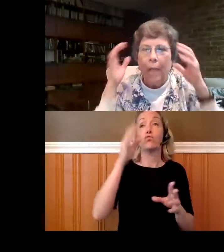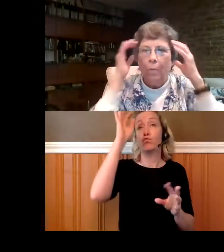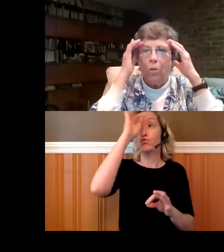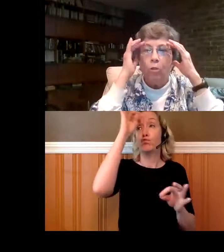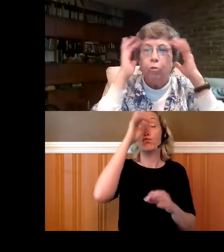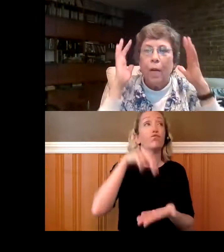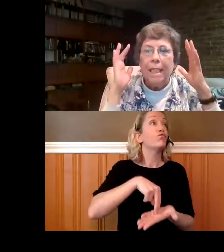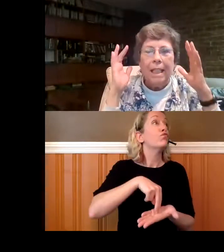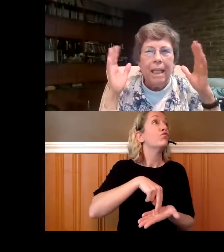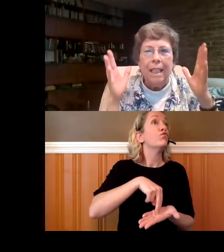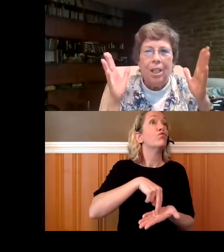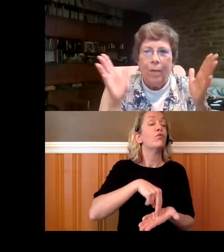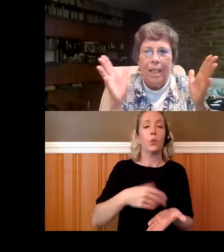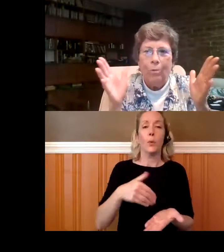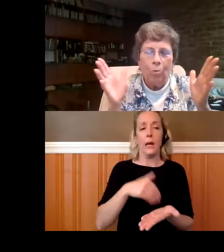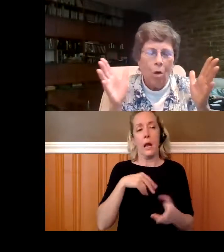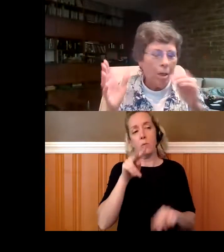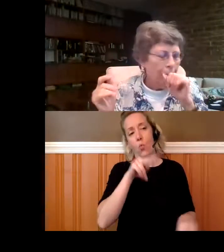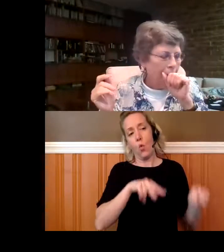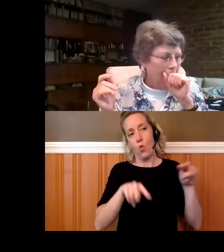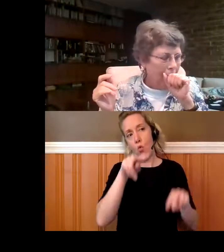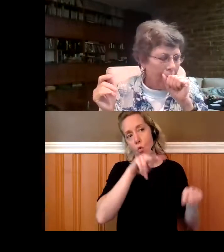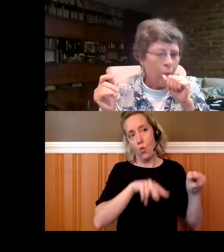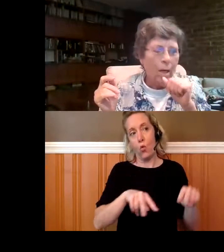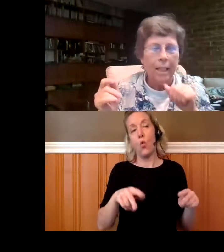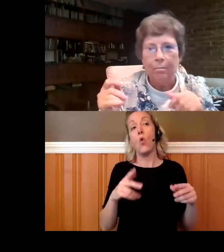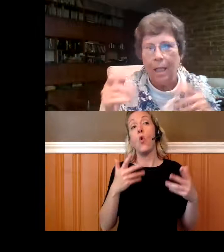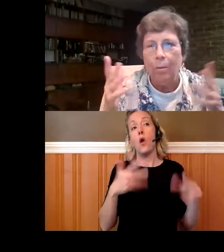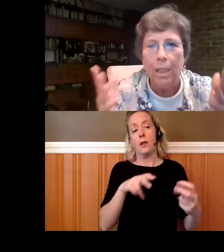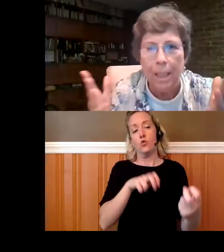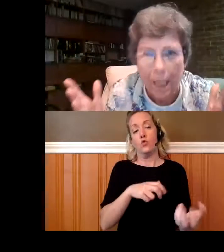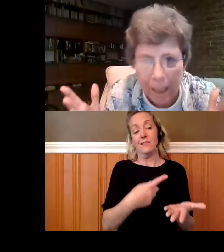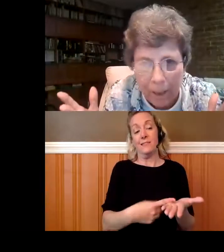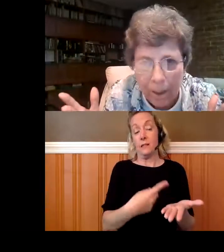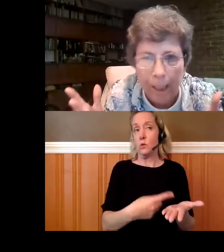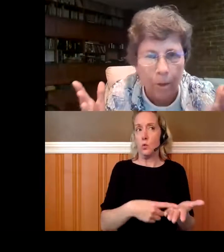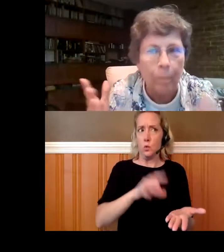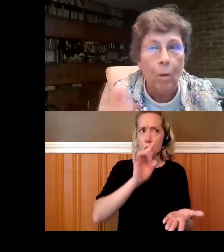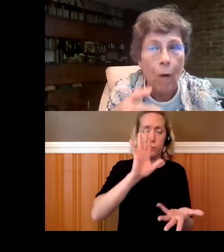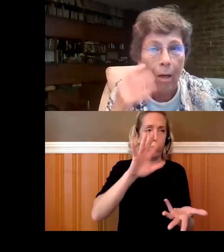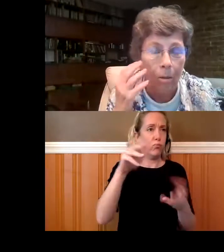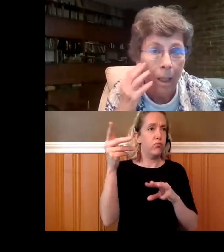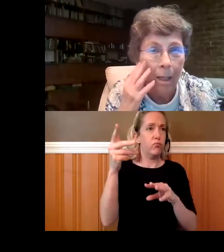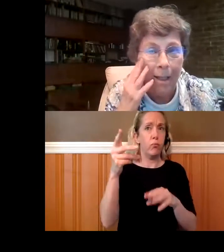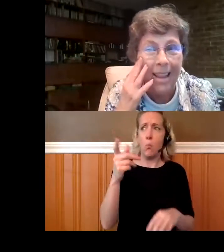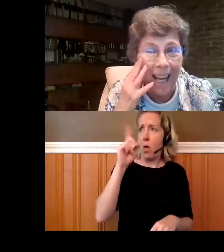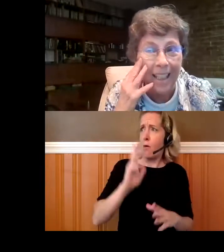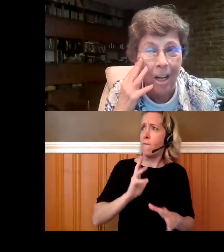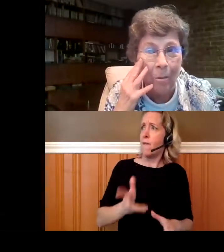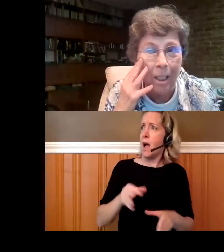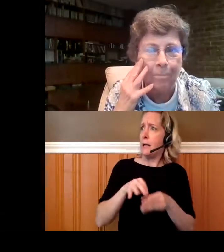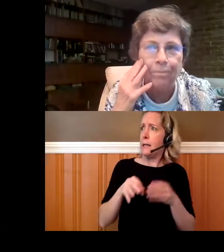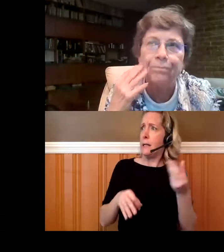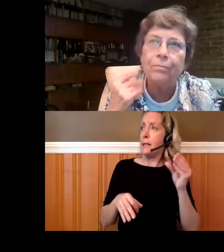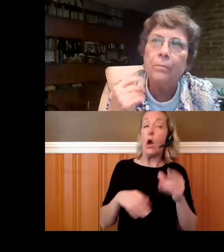I was his eyes and ears, and I told him, wow, that did not work. Oh, it worked fine. I got home my tea. Yeah, but